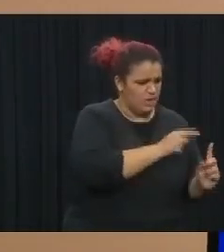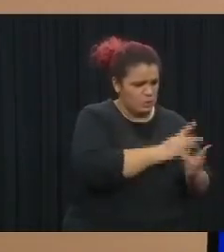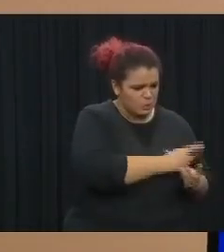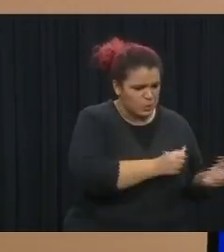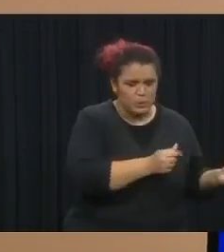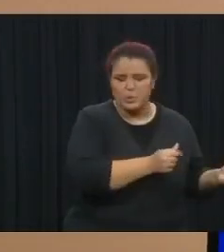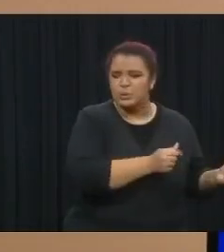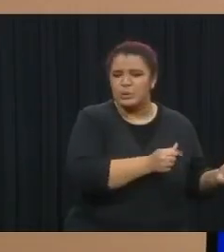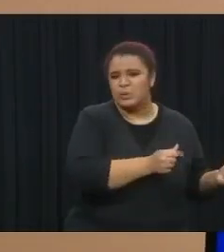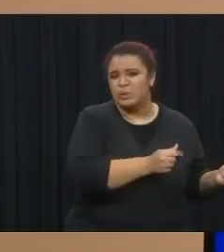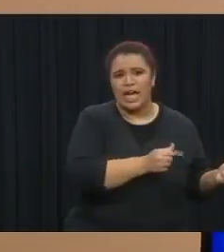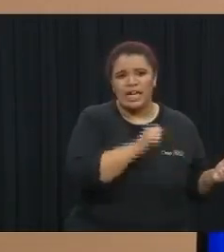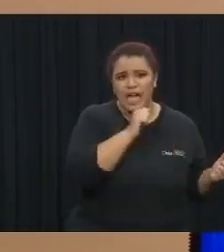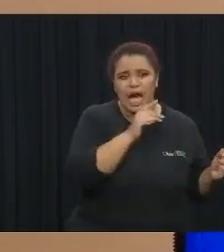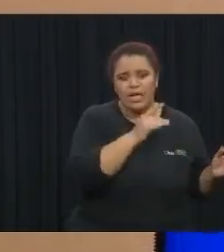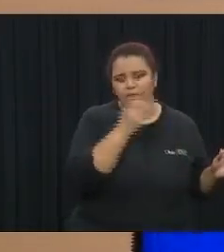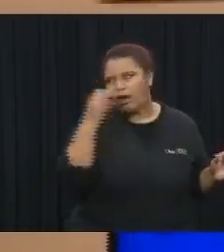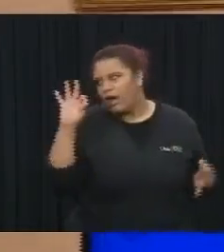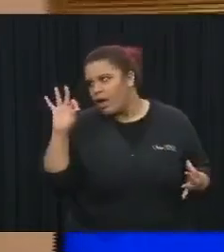hand.